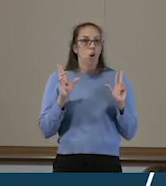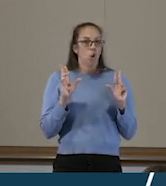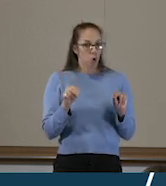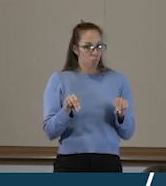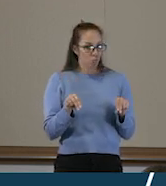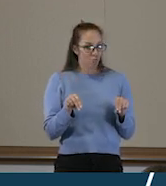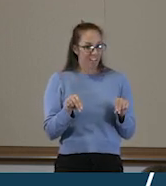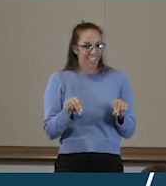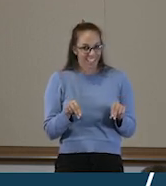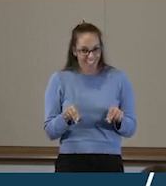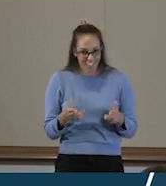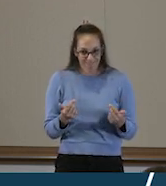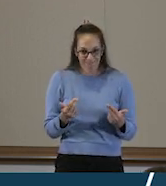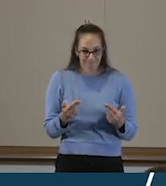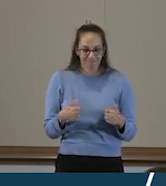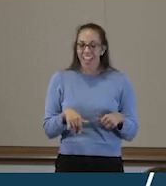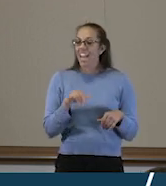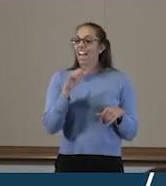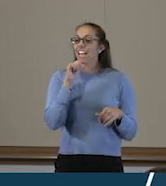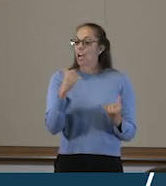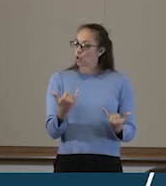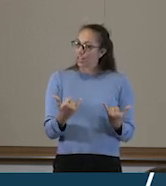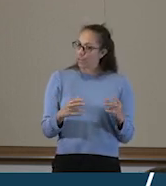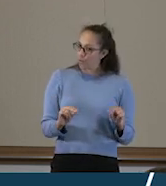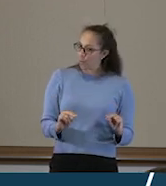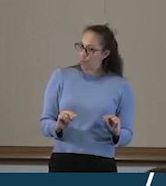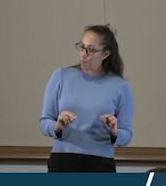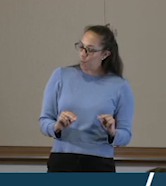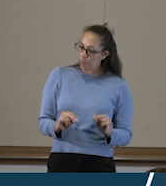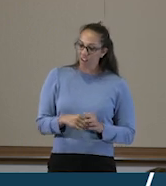no, not currently.